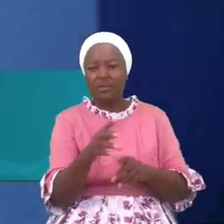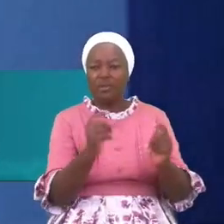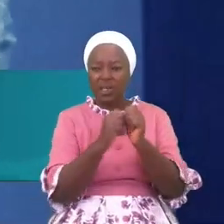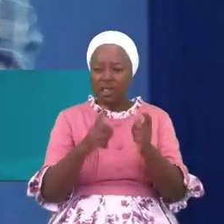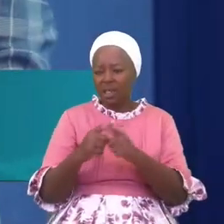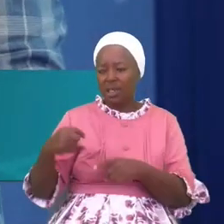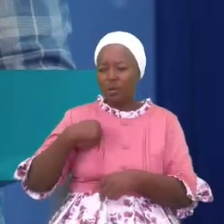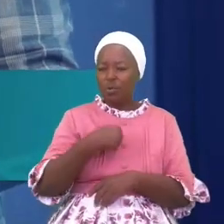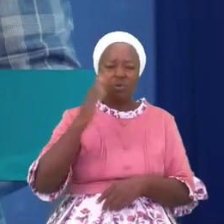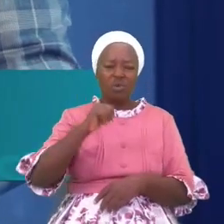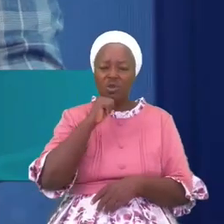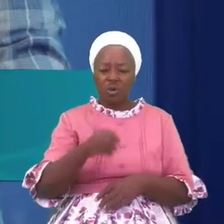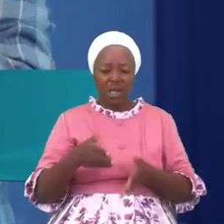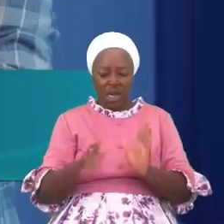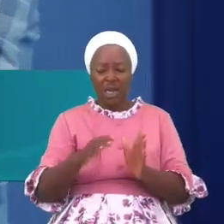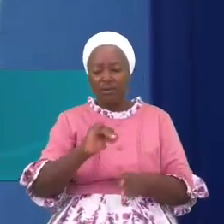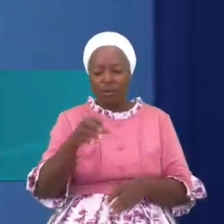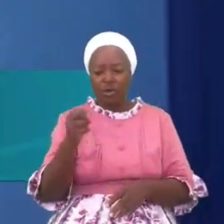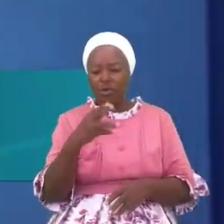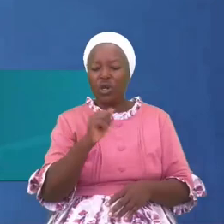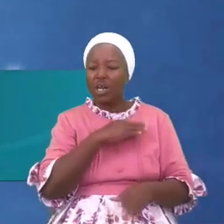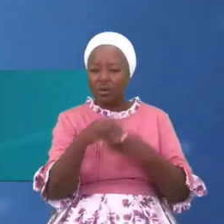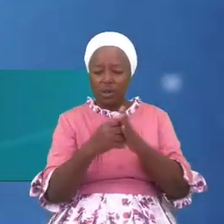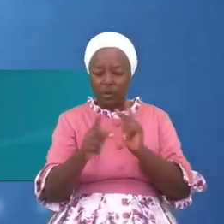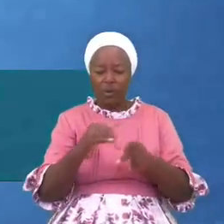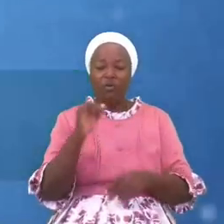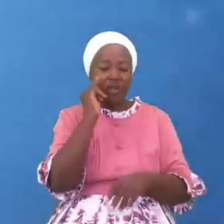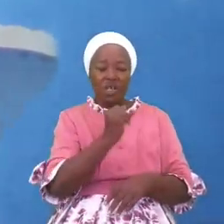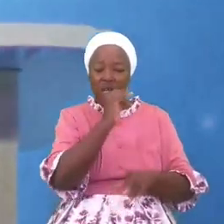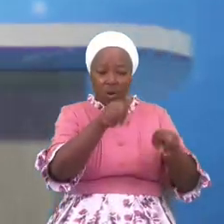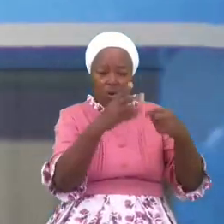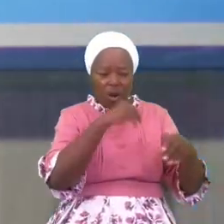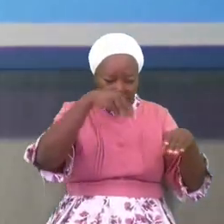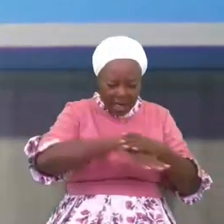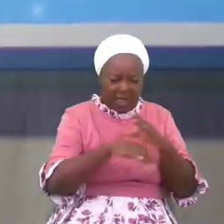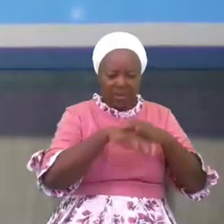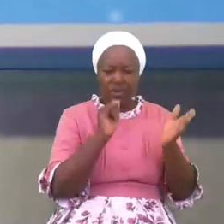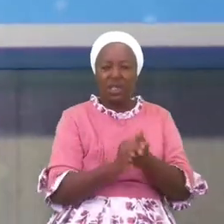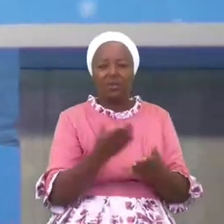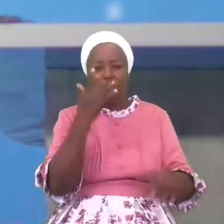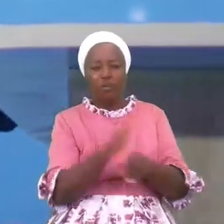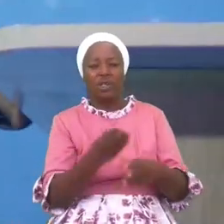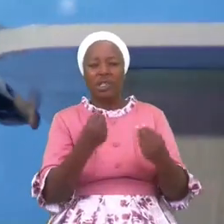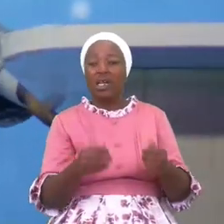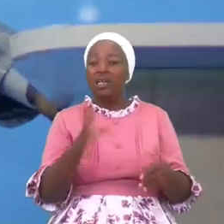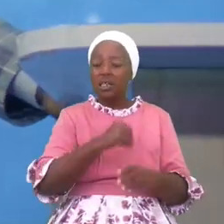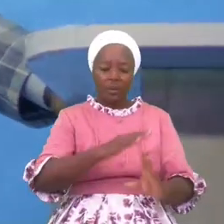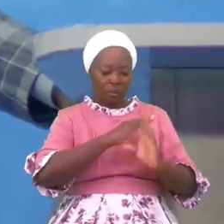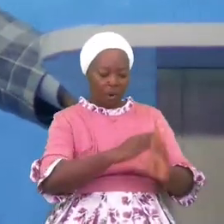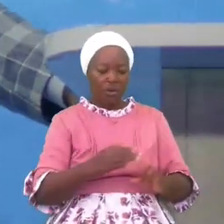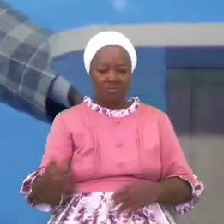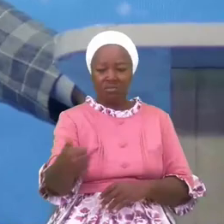go and enter into the land. They blocked themselves. By the grace of God, you will not